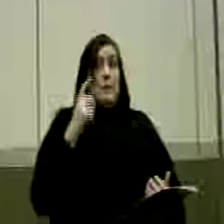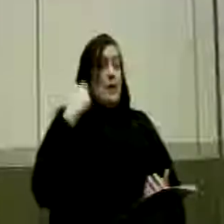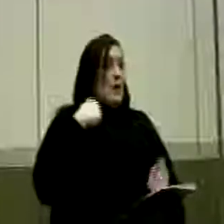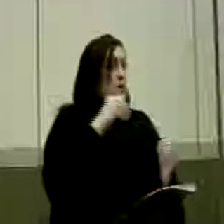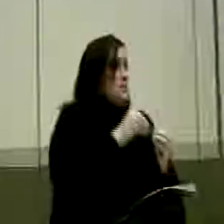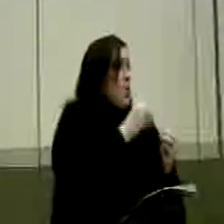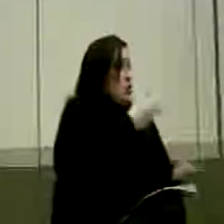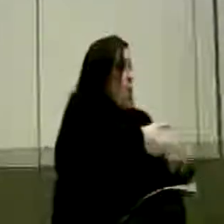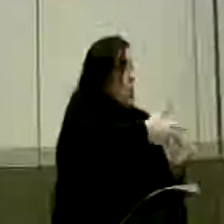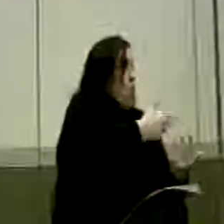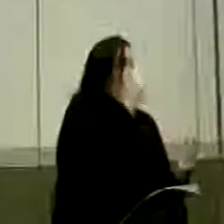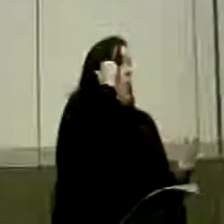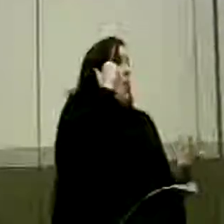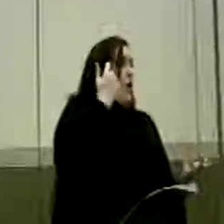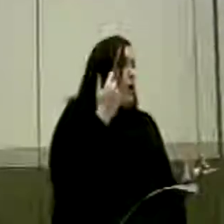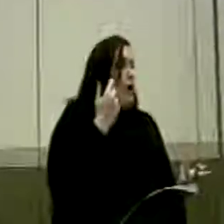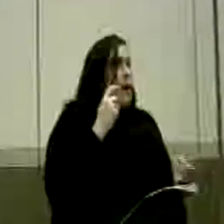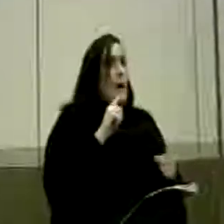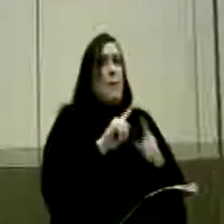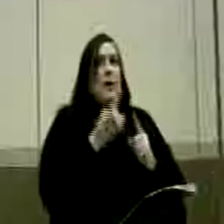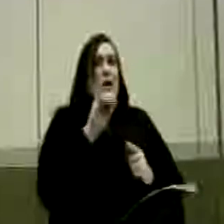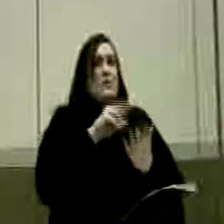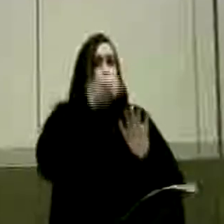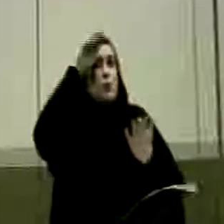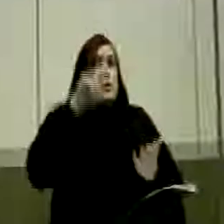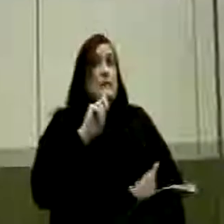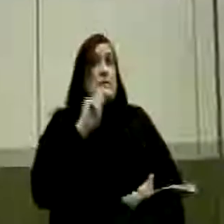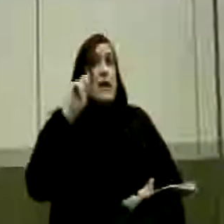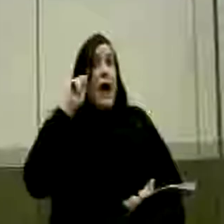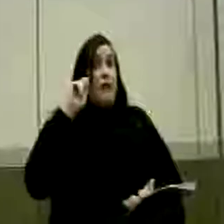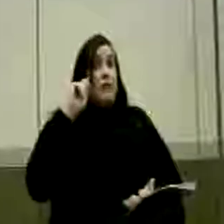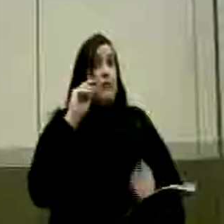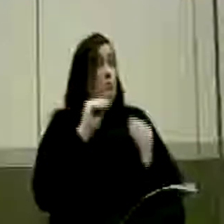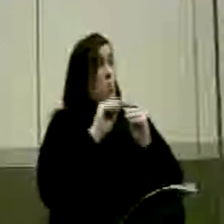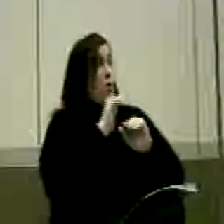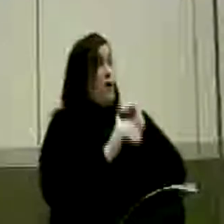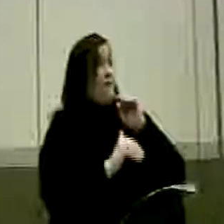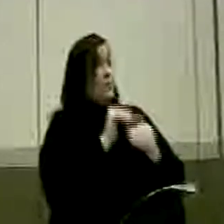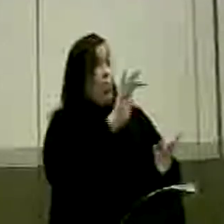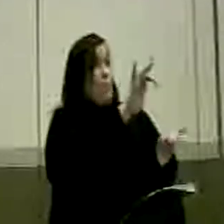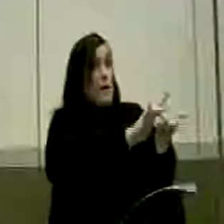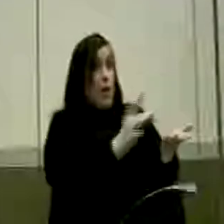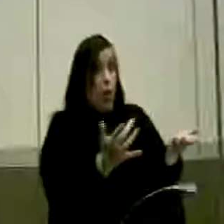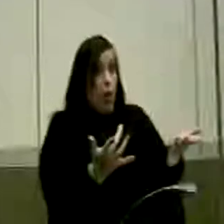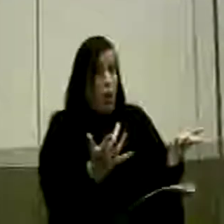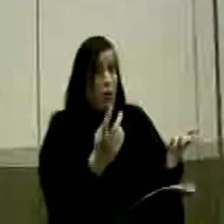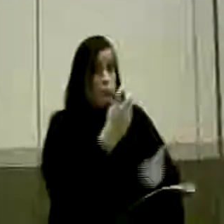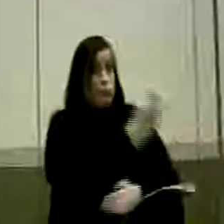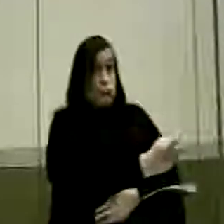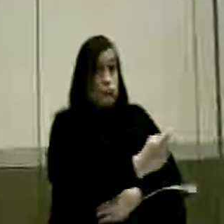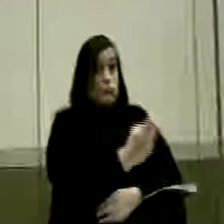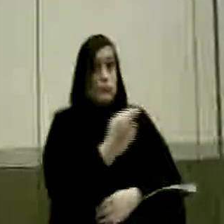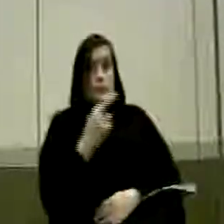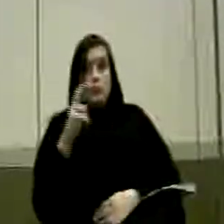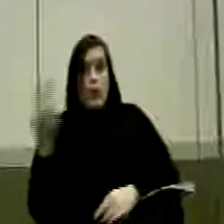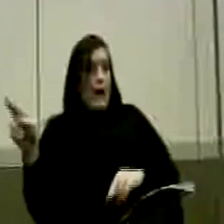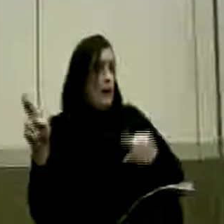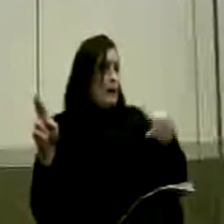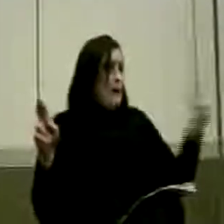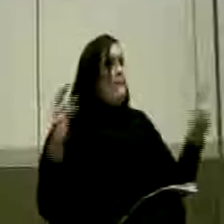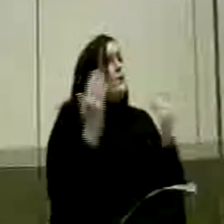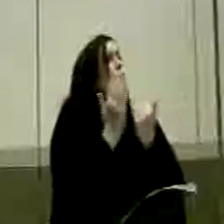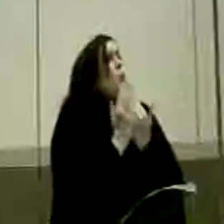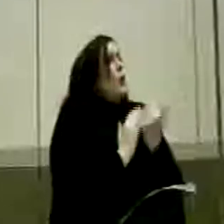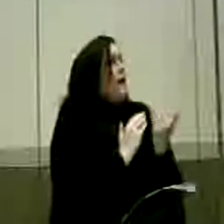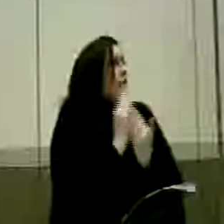here. But, you know, then a student who is deaf would be, you know, much more comfortable in the middle, right, or whatever. And